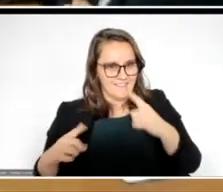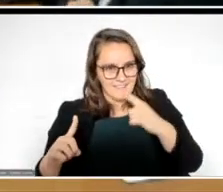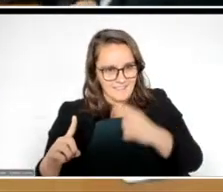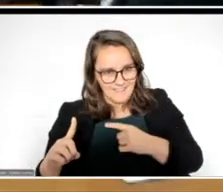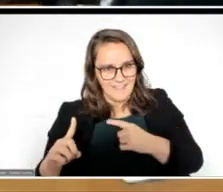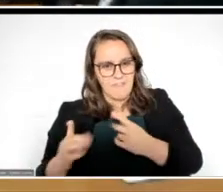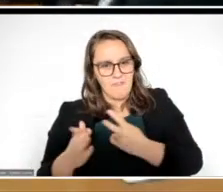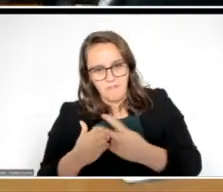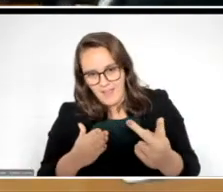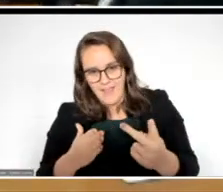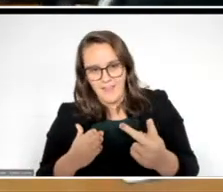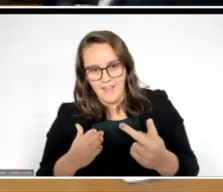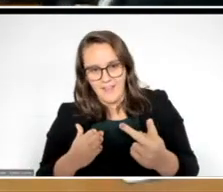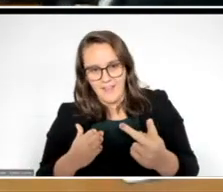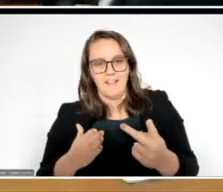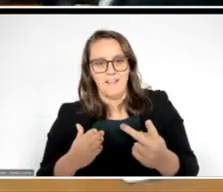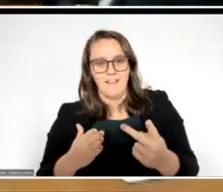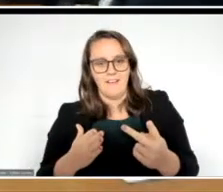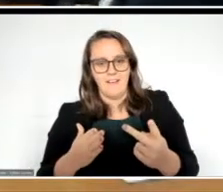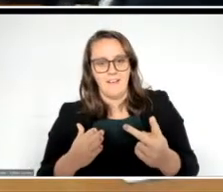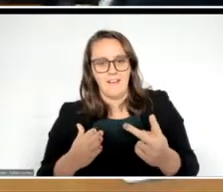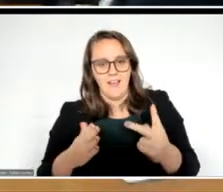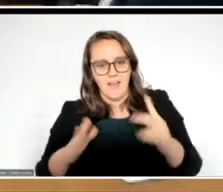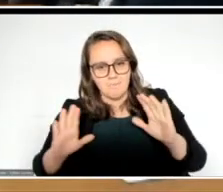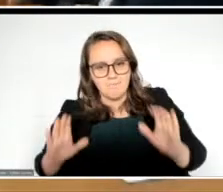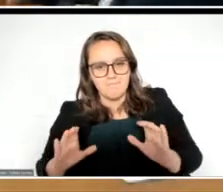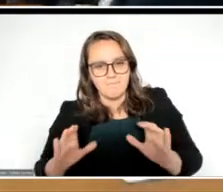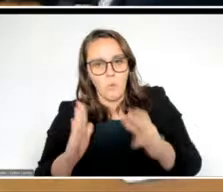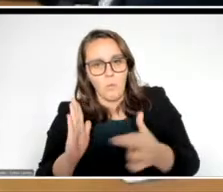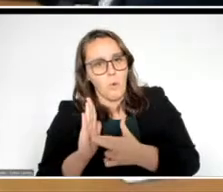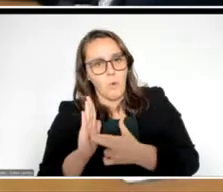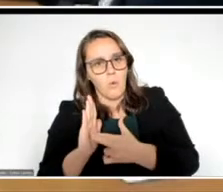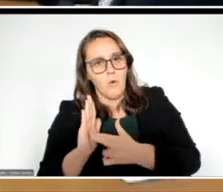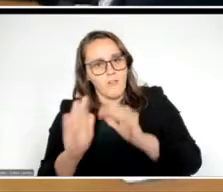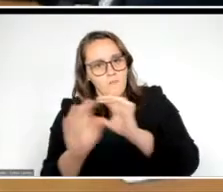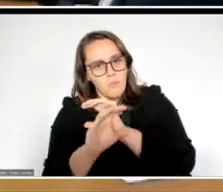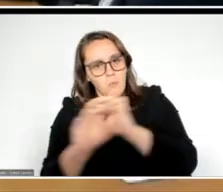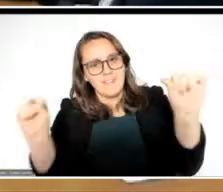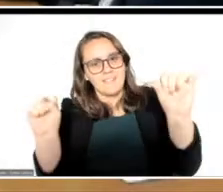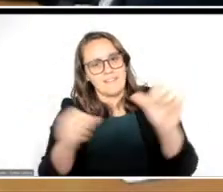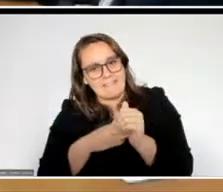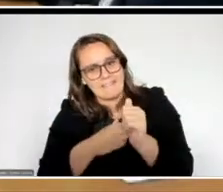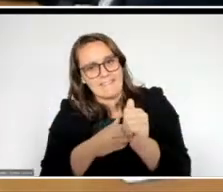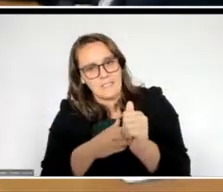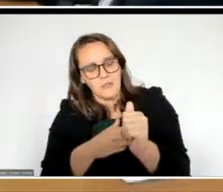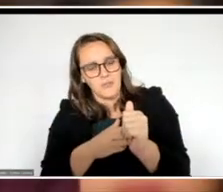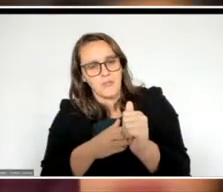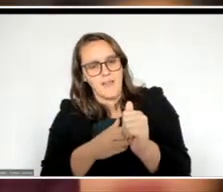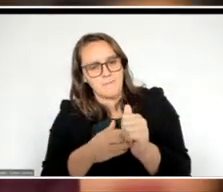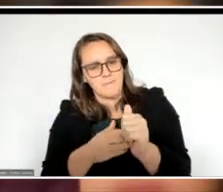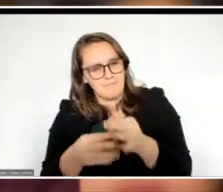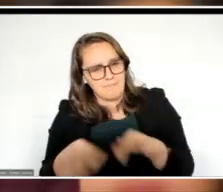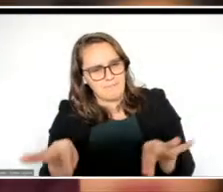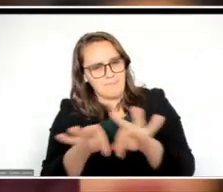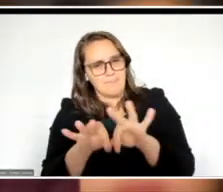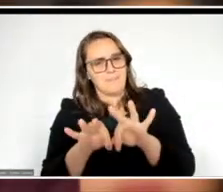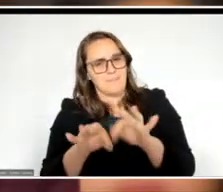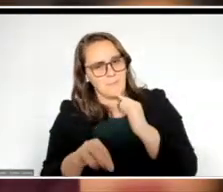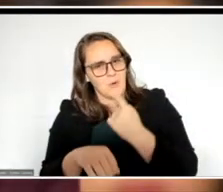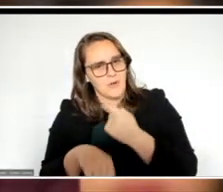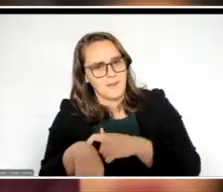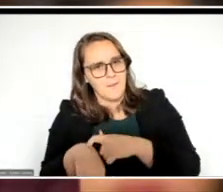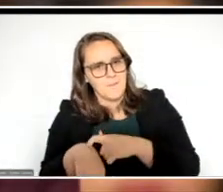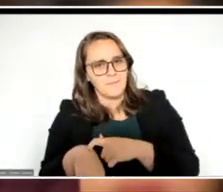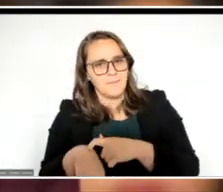failed at a critical time to be the sort of leader that the nation needed. I think the events